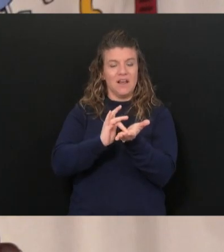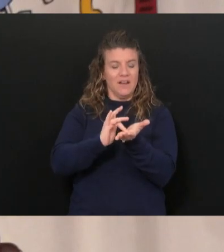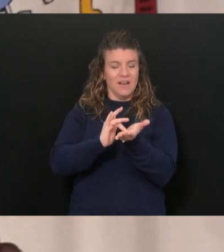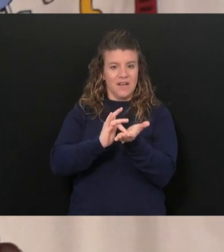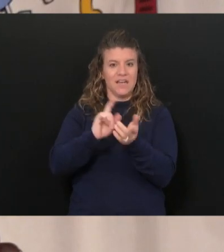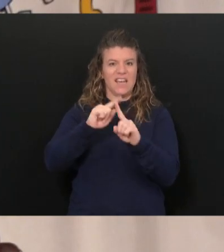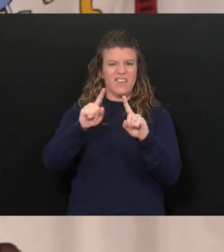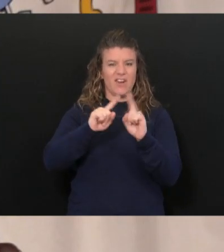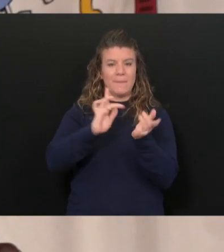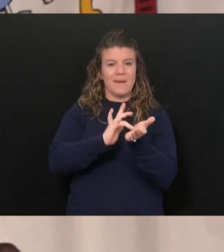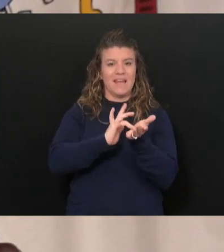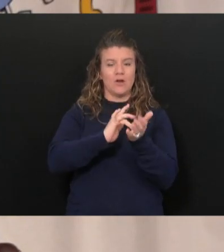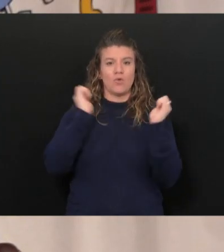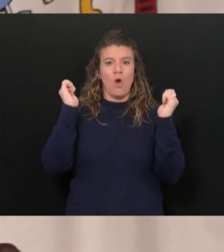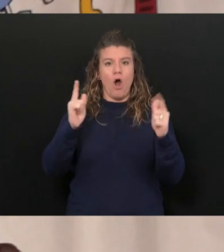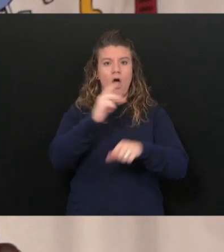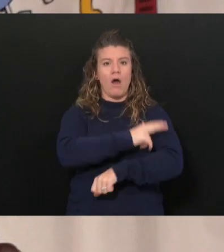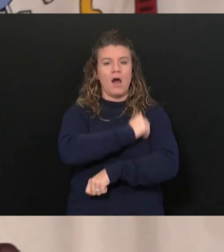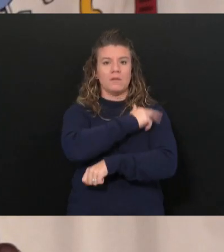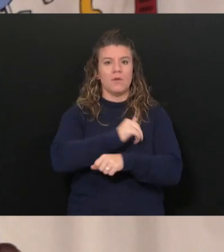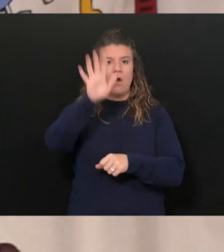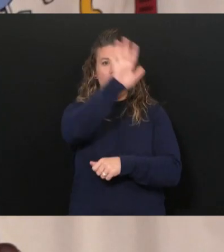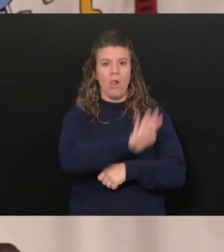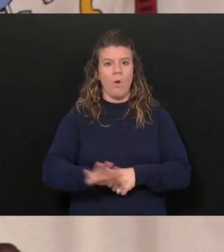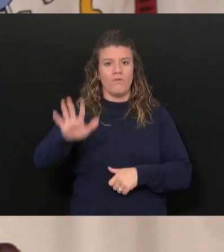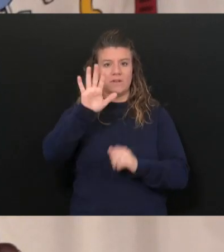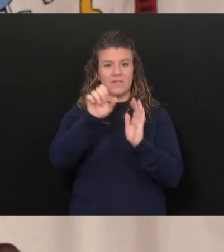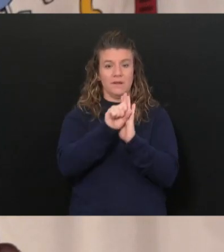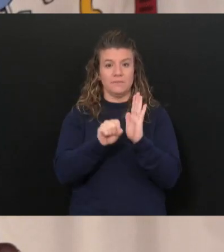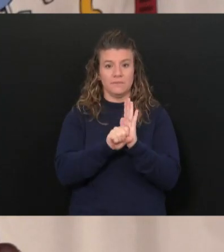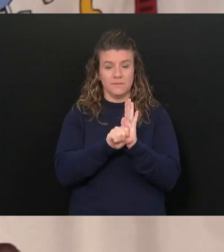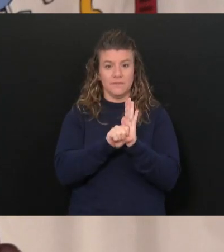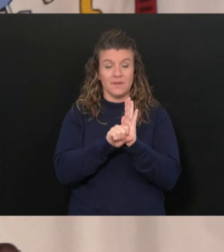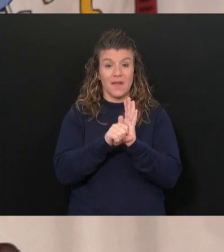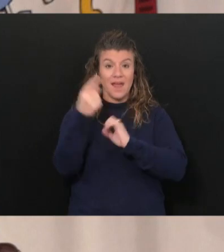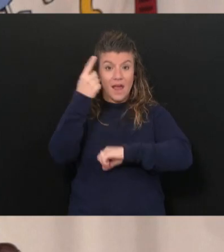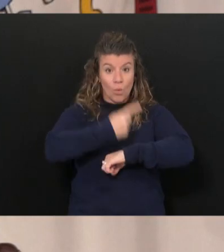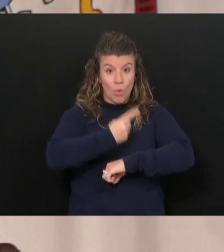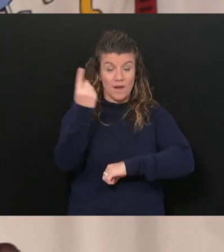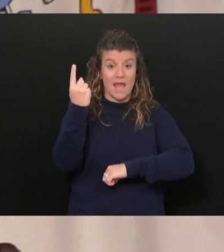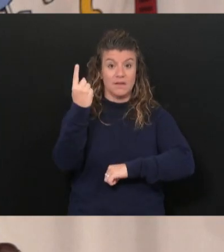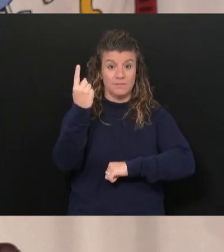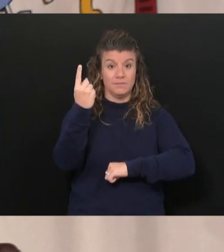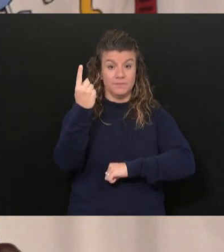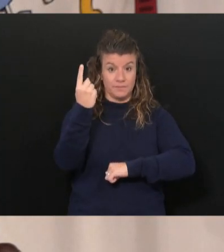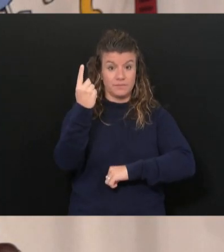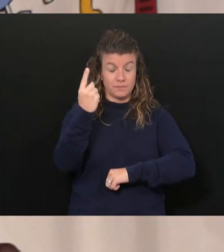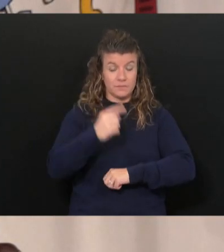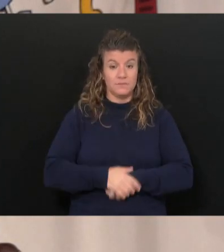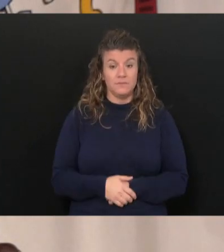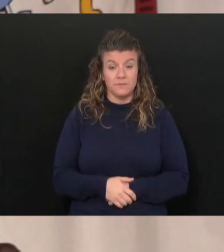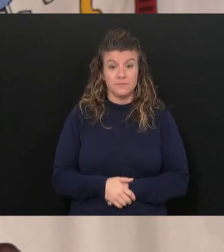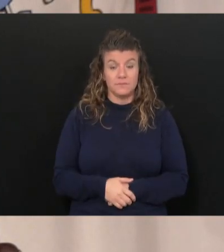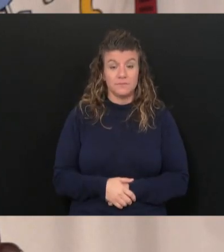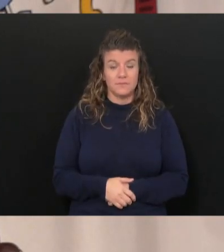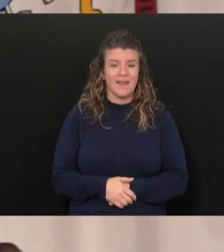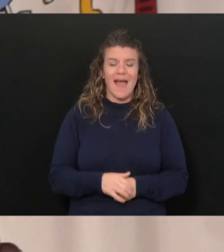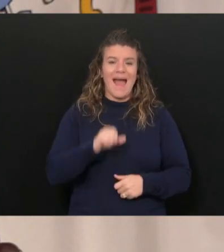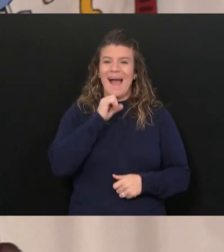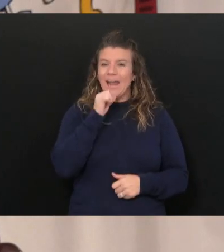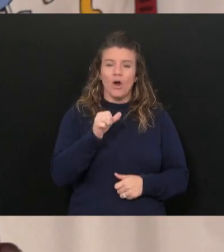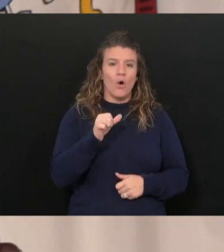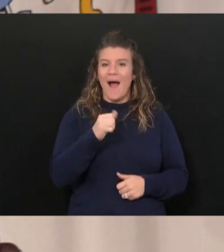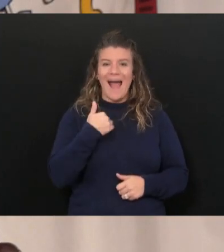medications to every hospital across our state in one day. And I don't have a list of what